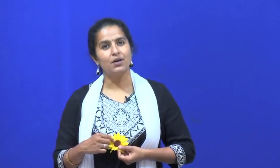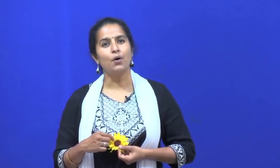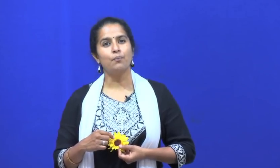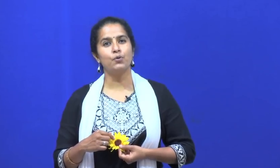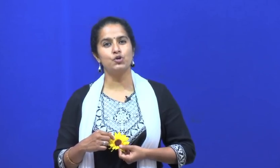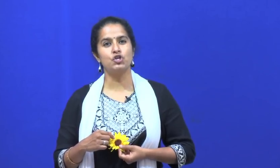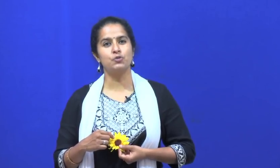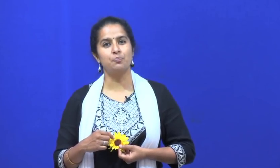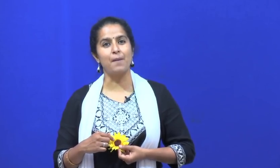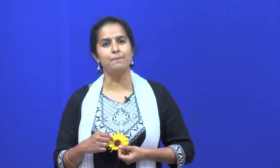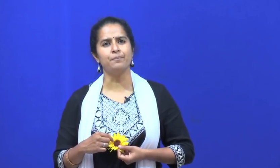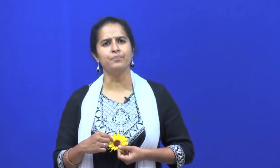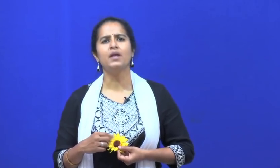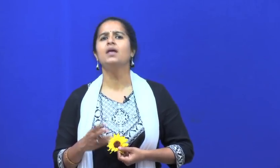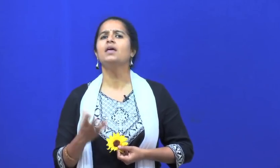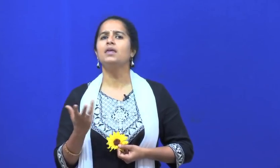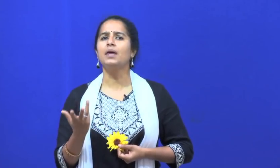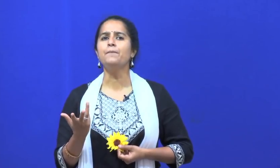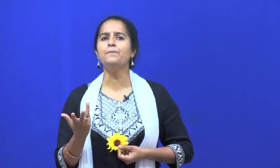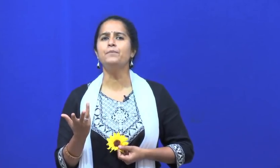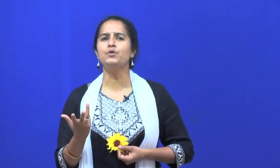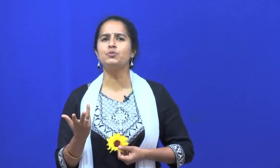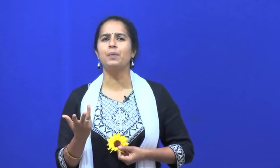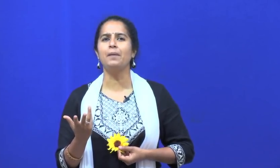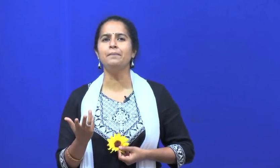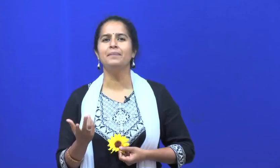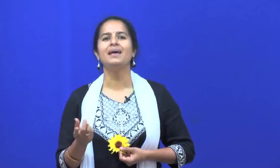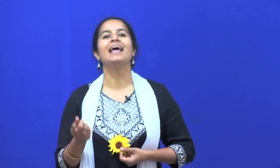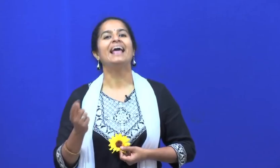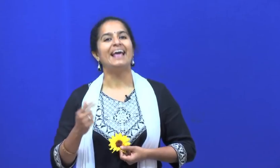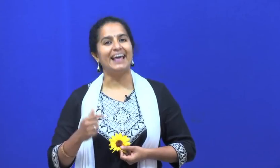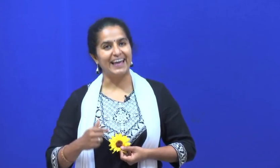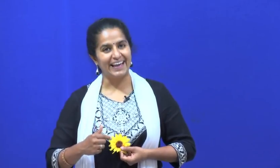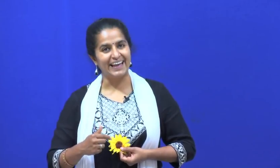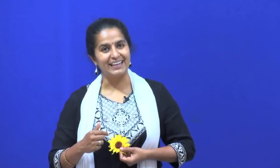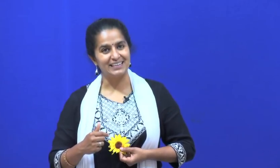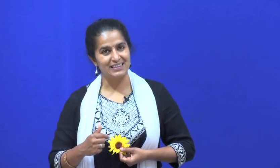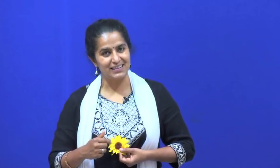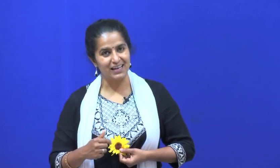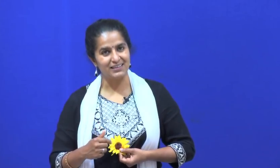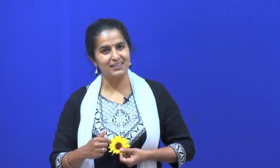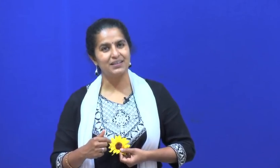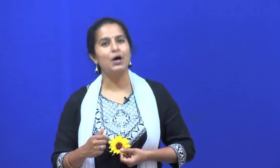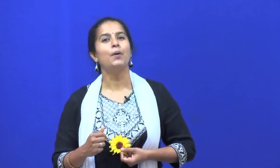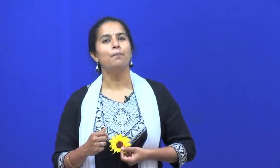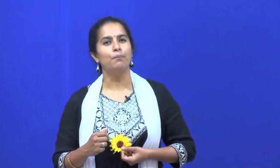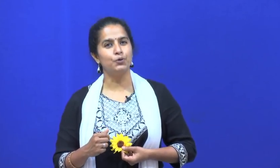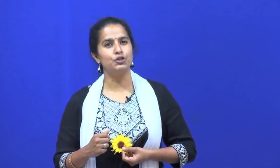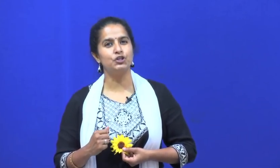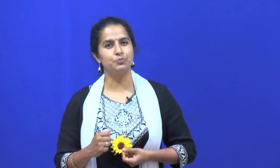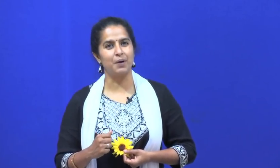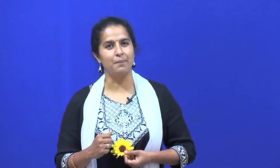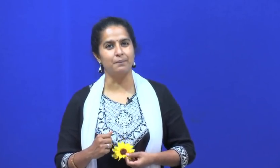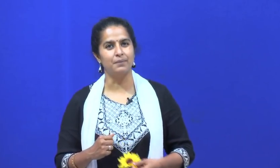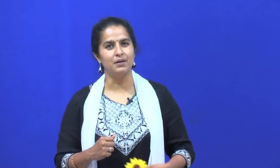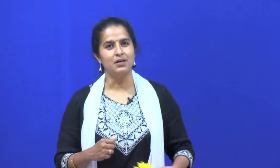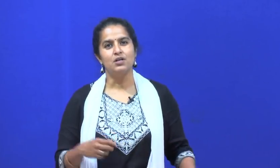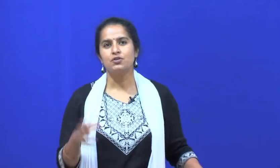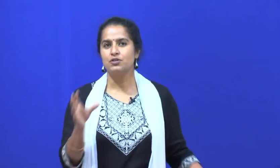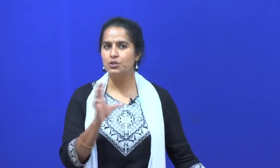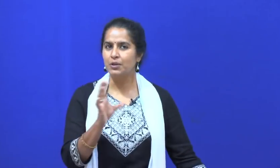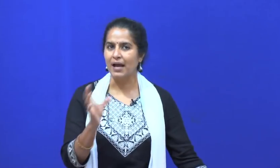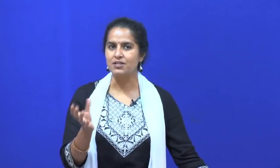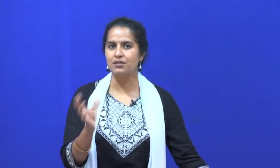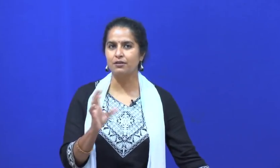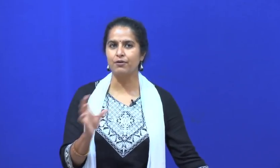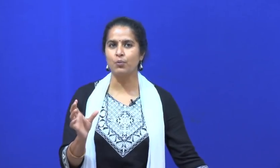Etat pushpam. Kim pushpam? tat pushpam.